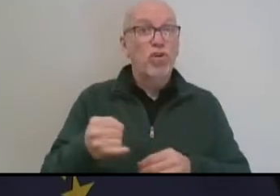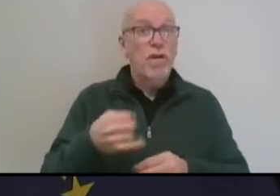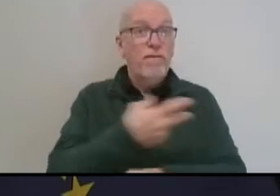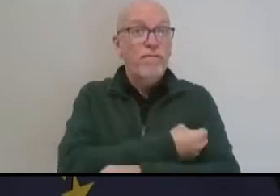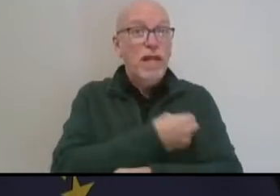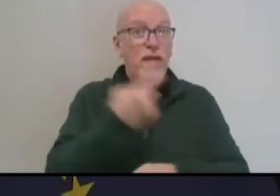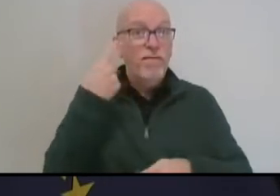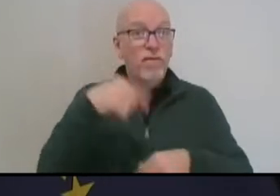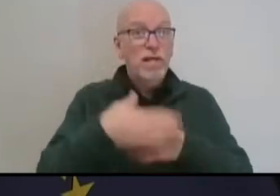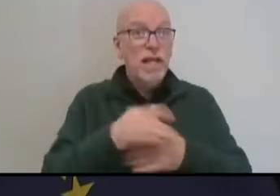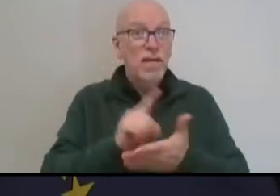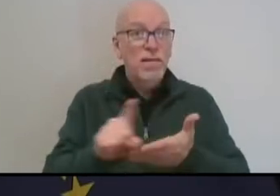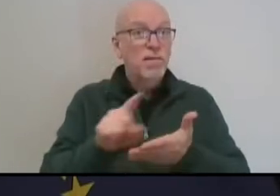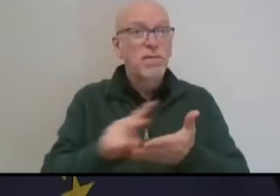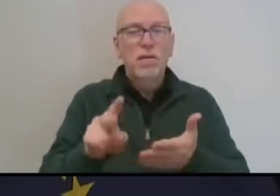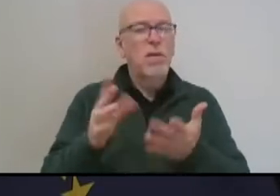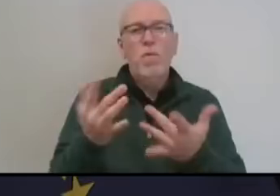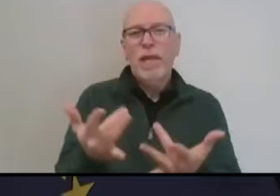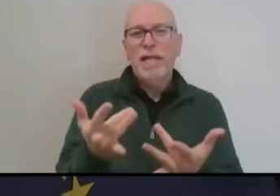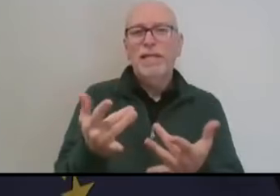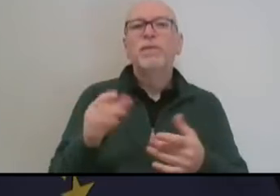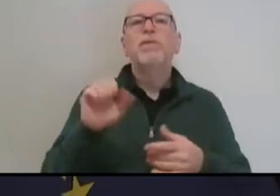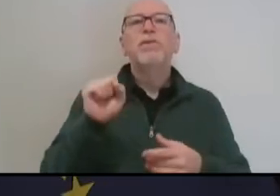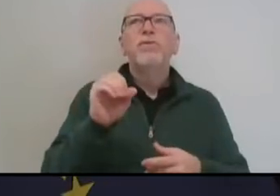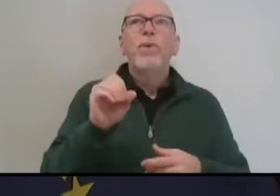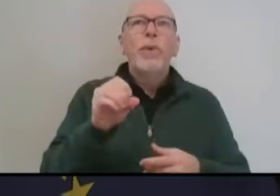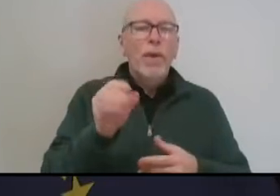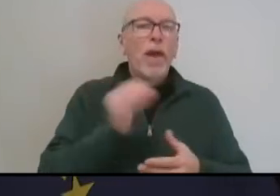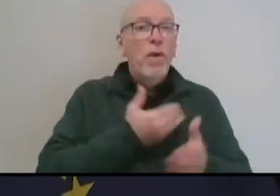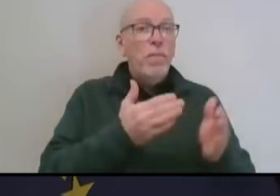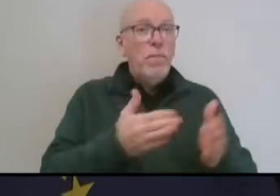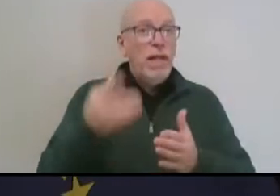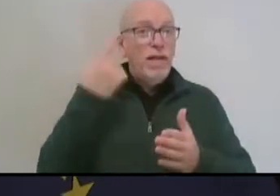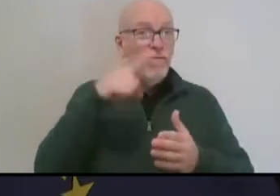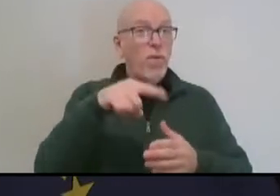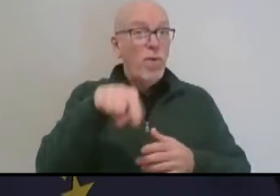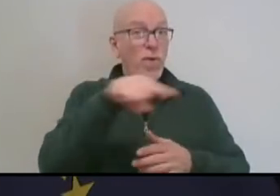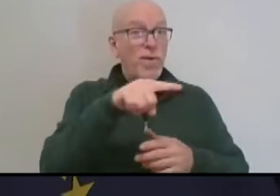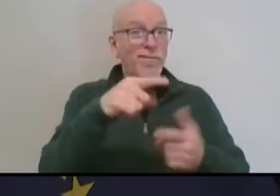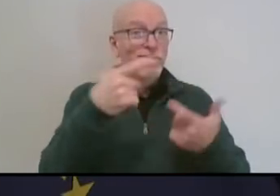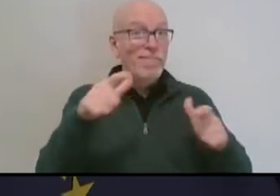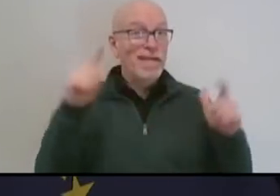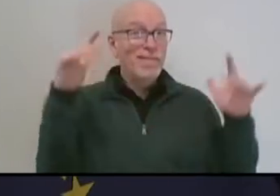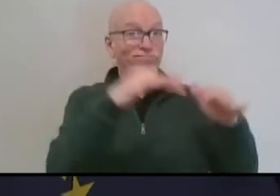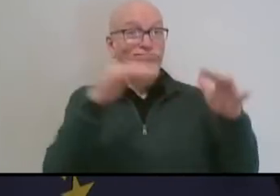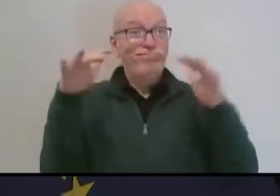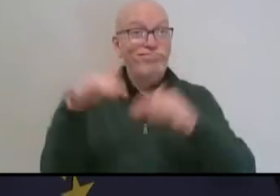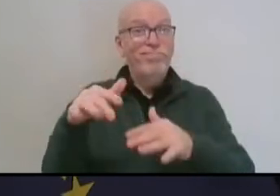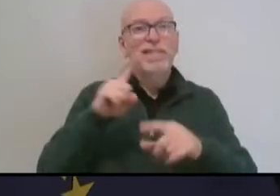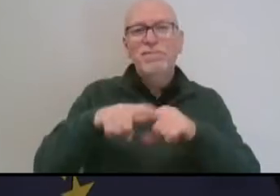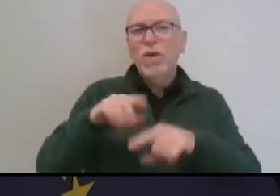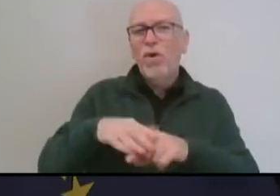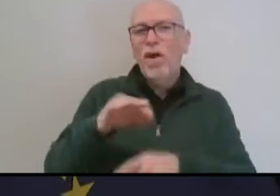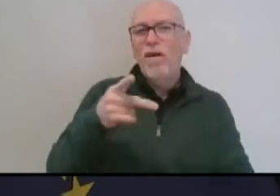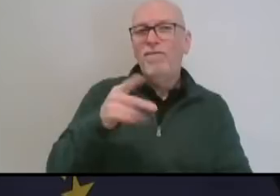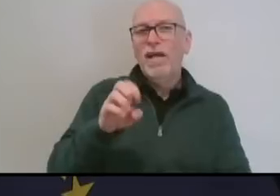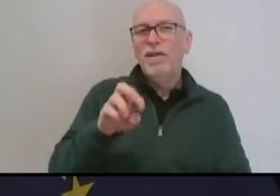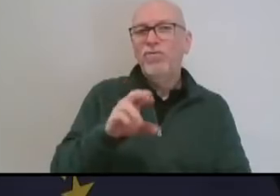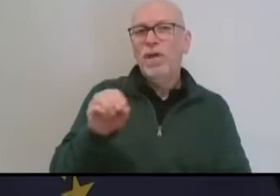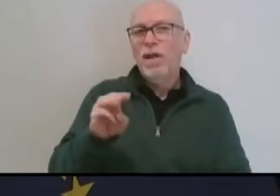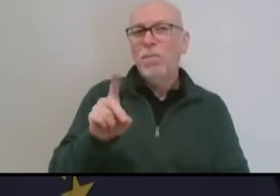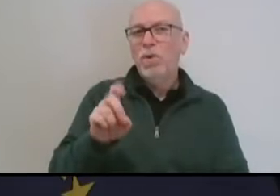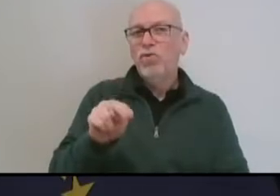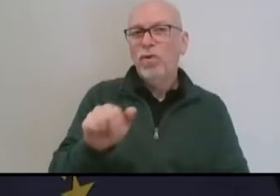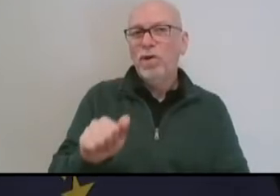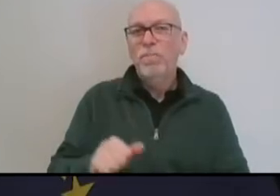next couple of weeks. So our plans, apart from the mass vaccination clinics, will depend on the supply of Pfizer and Moderna. Our